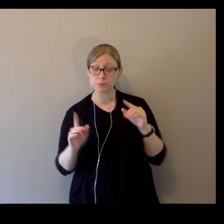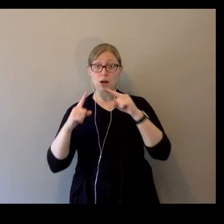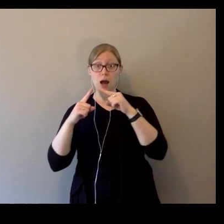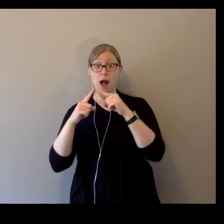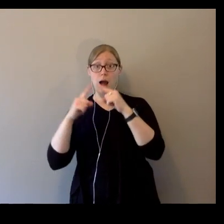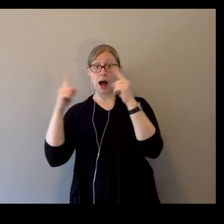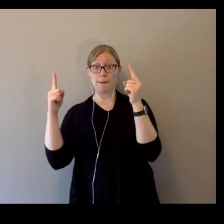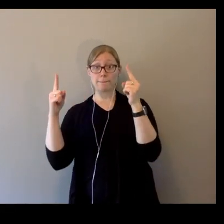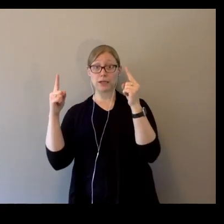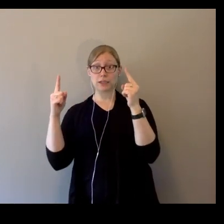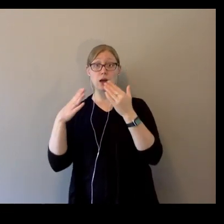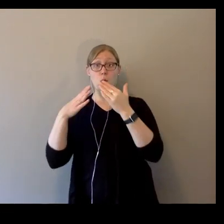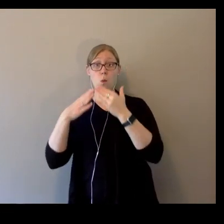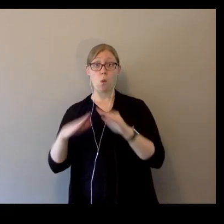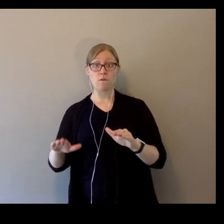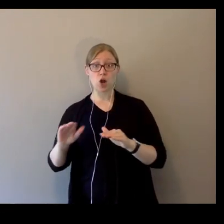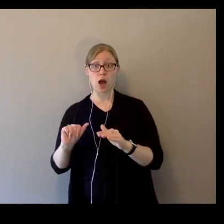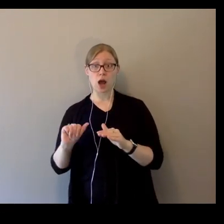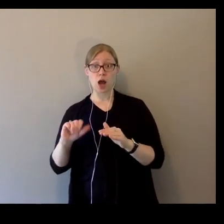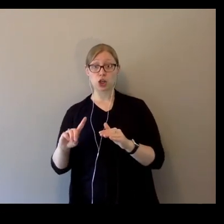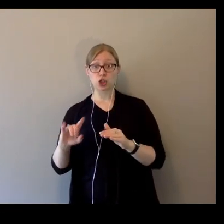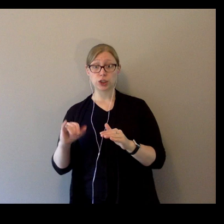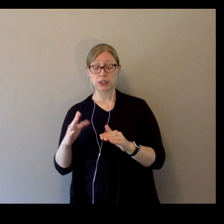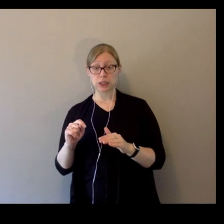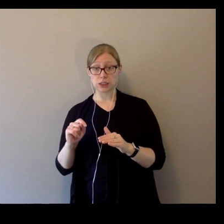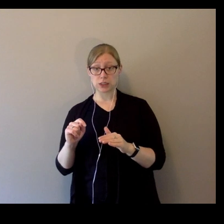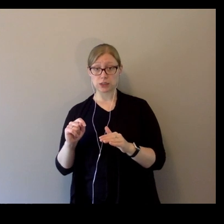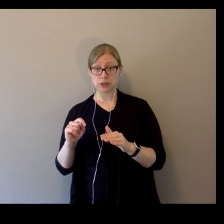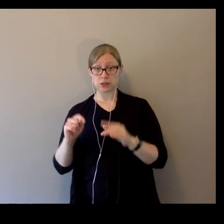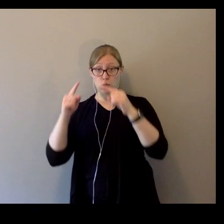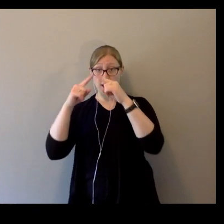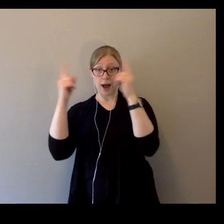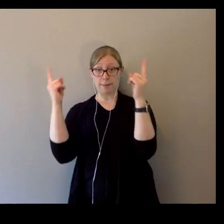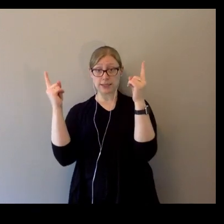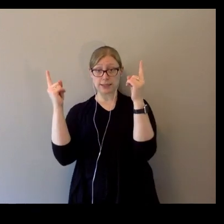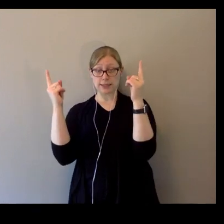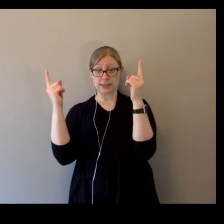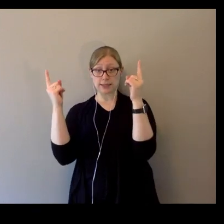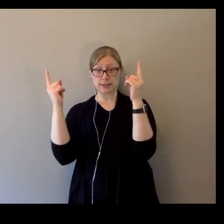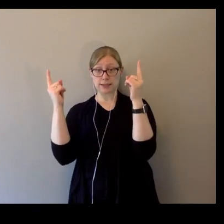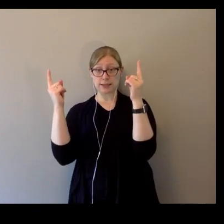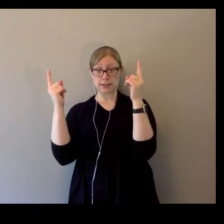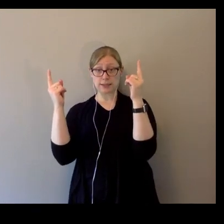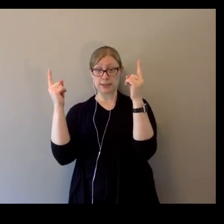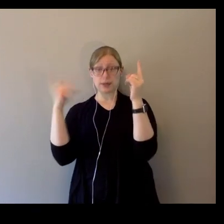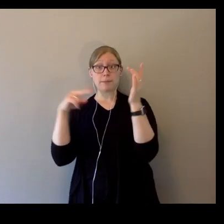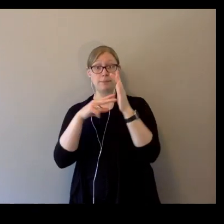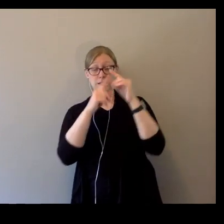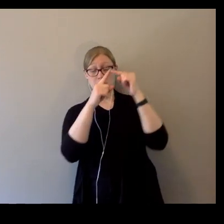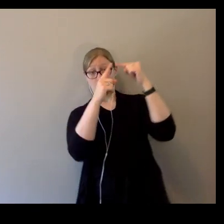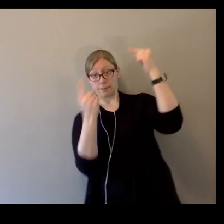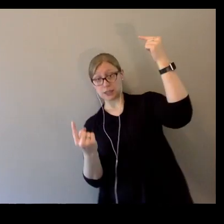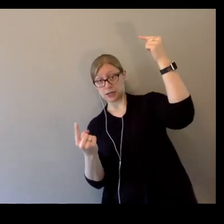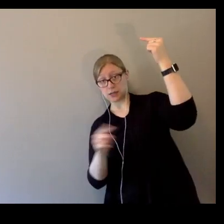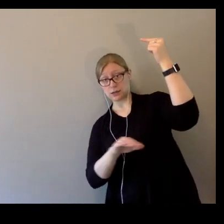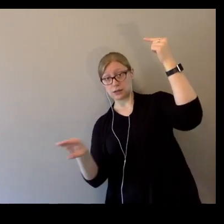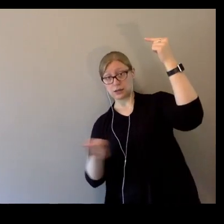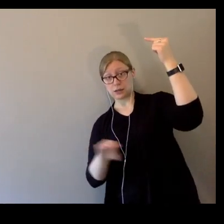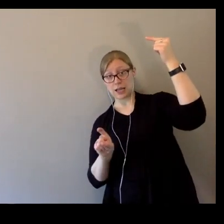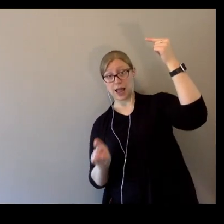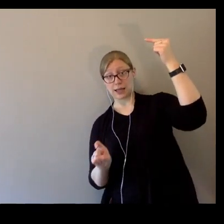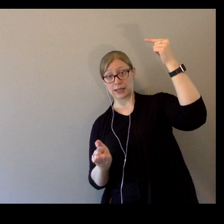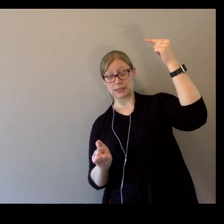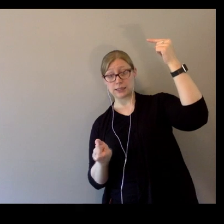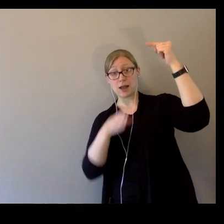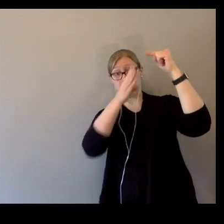opposite over adjacent. So opposite over adjacent is x over 17.8. So we're going to put